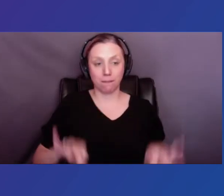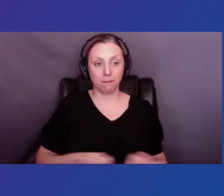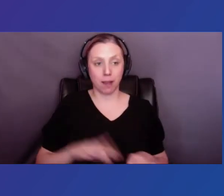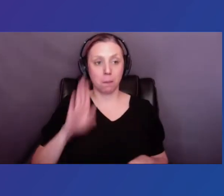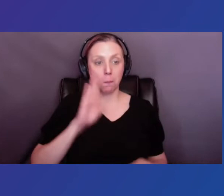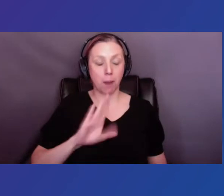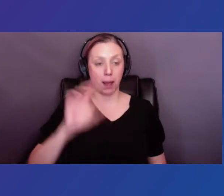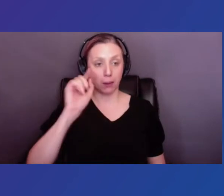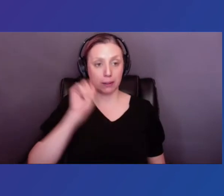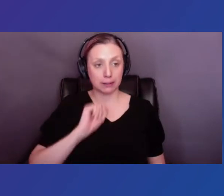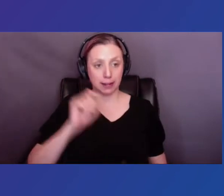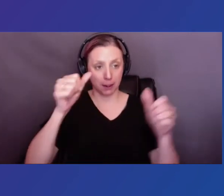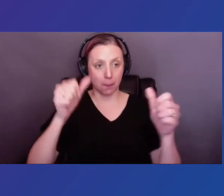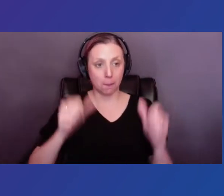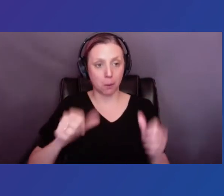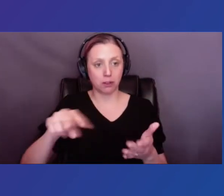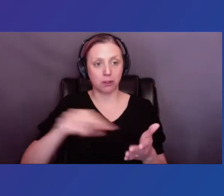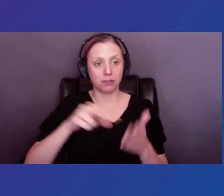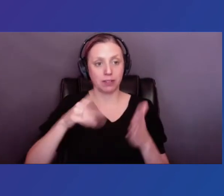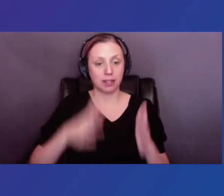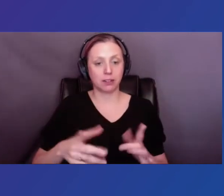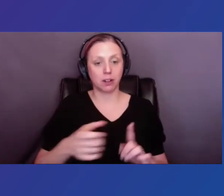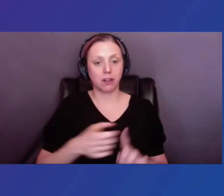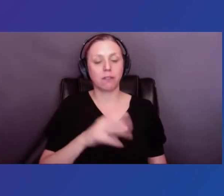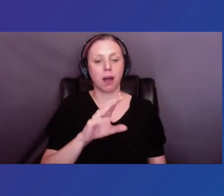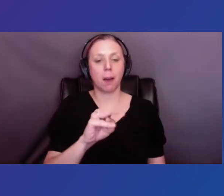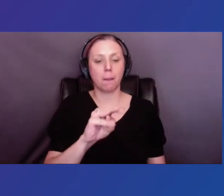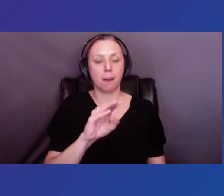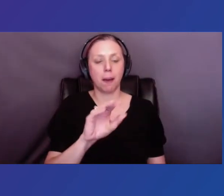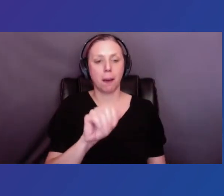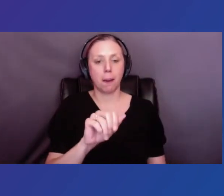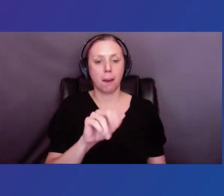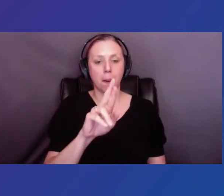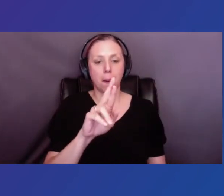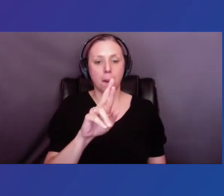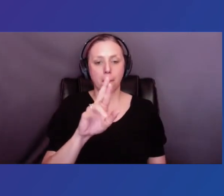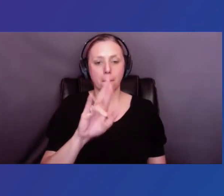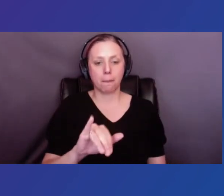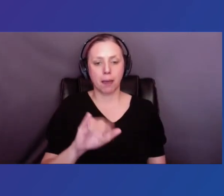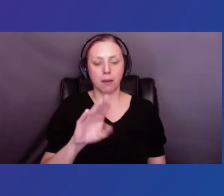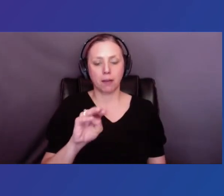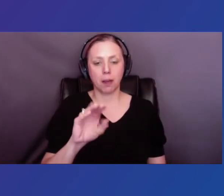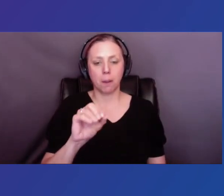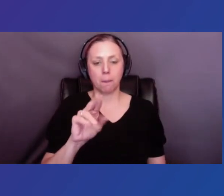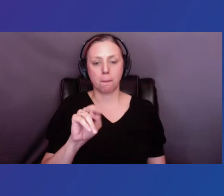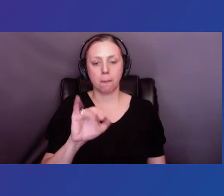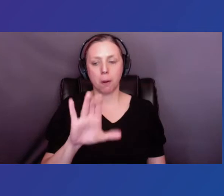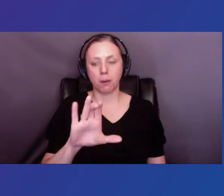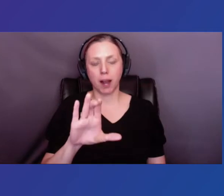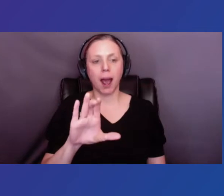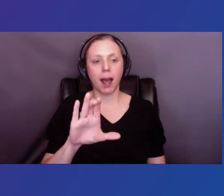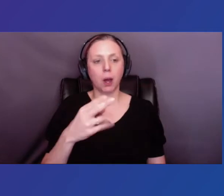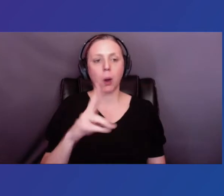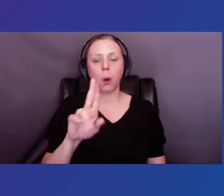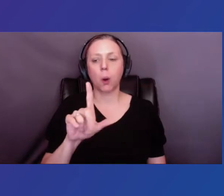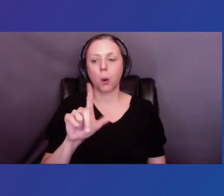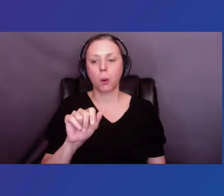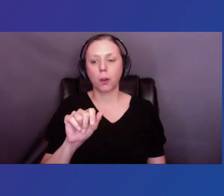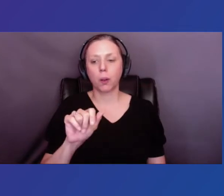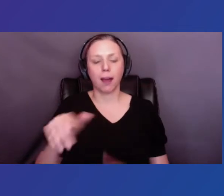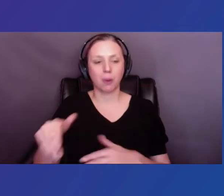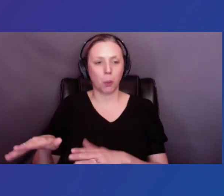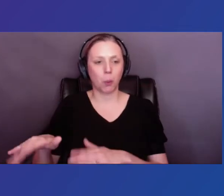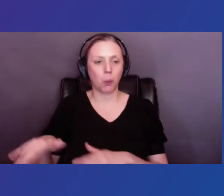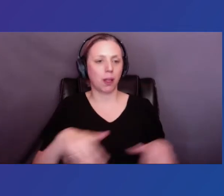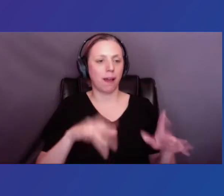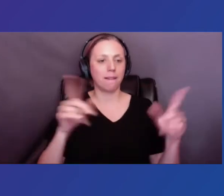of dancers from the Merry Monarch Hula Festival in Hilo, Hawaii, from the year 1984, which